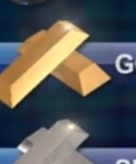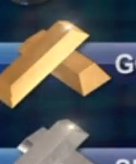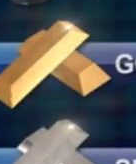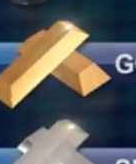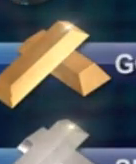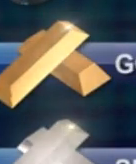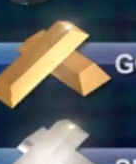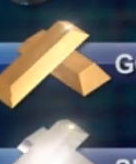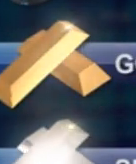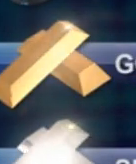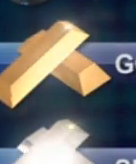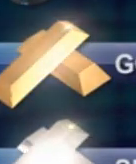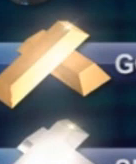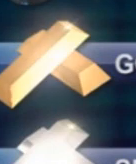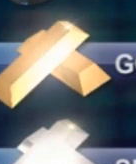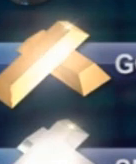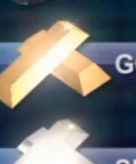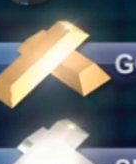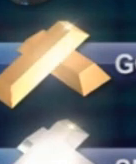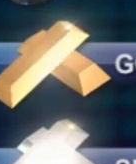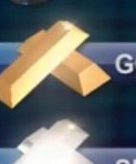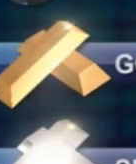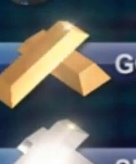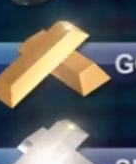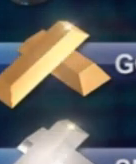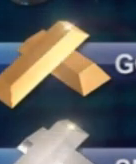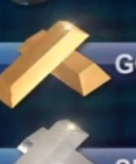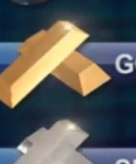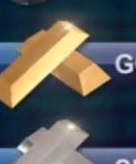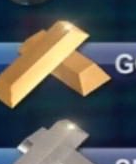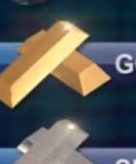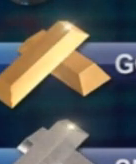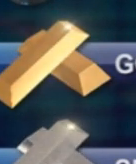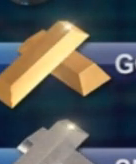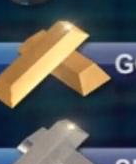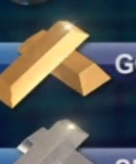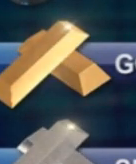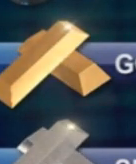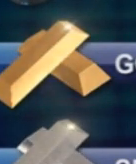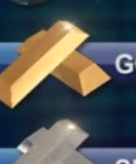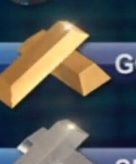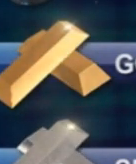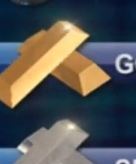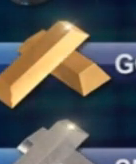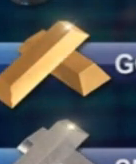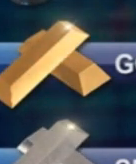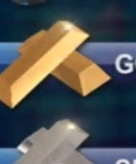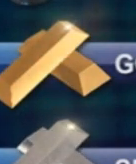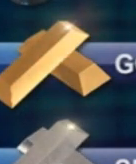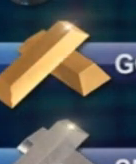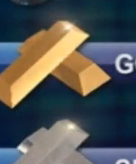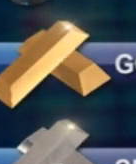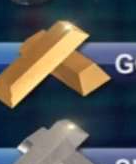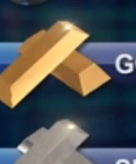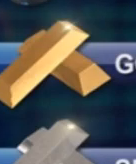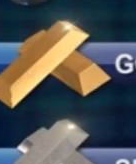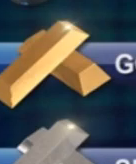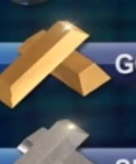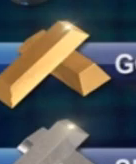over $53 a barrel. Gold rose to $1,860 per ounce, and silver closed up